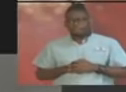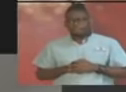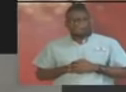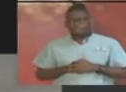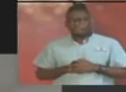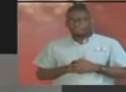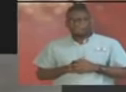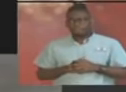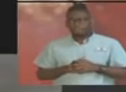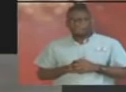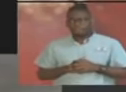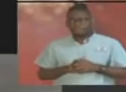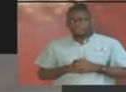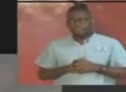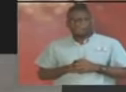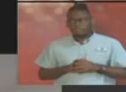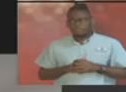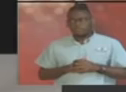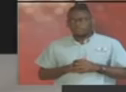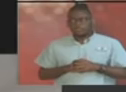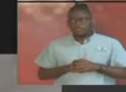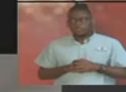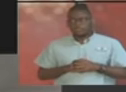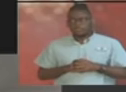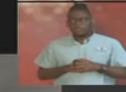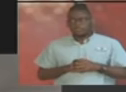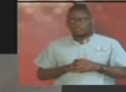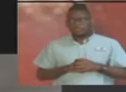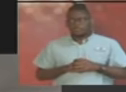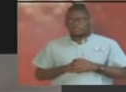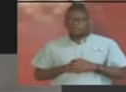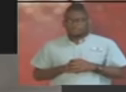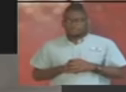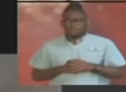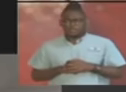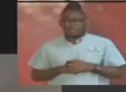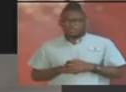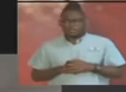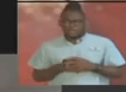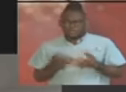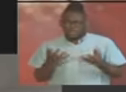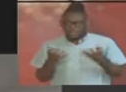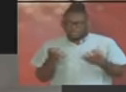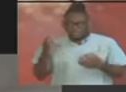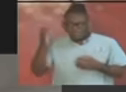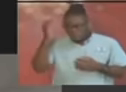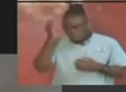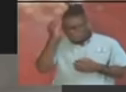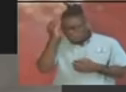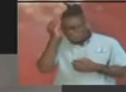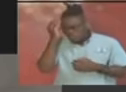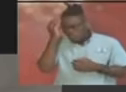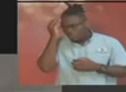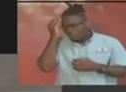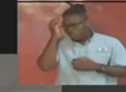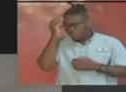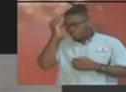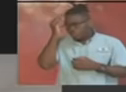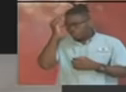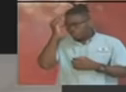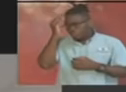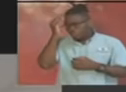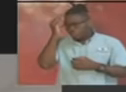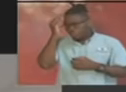Hi, good day again. I wanted to know if there has been any thought to appeals by